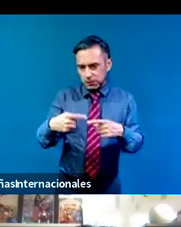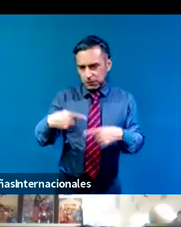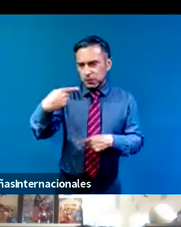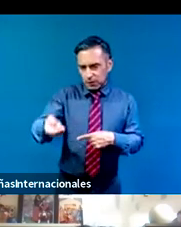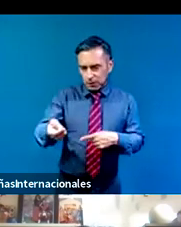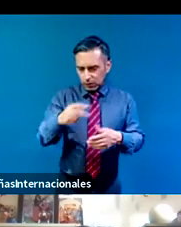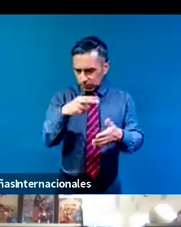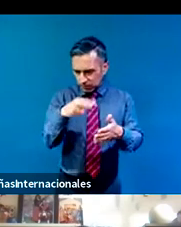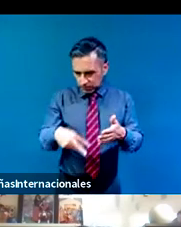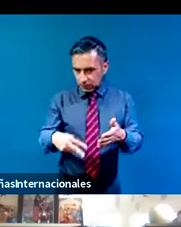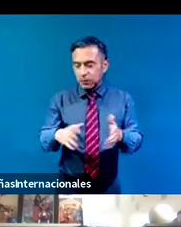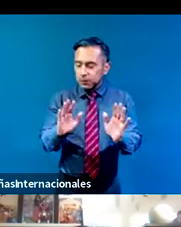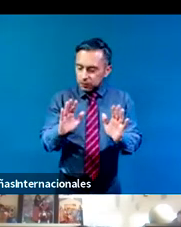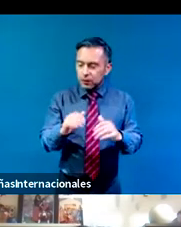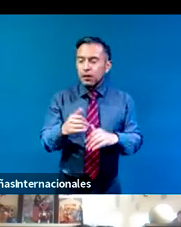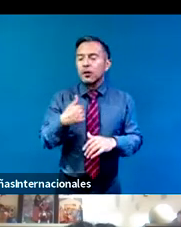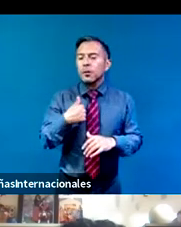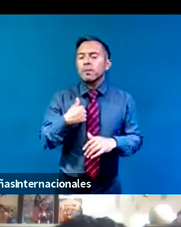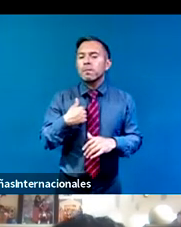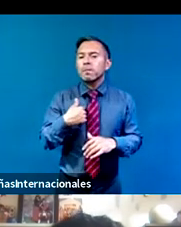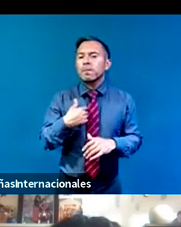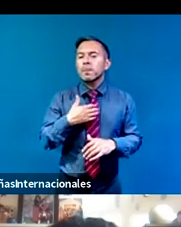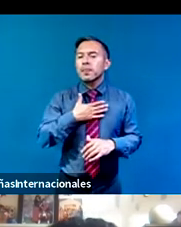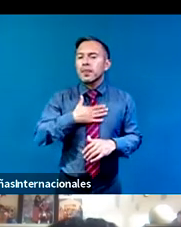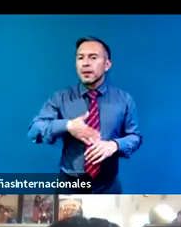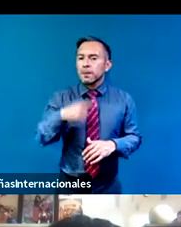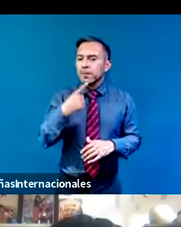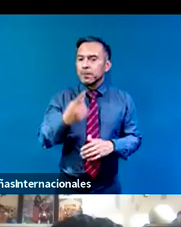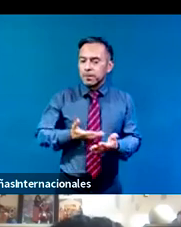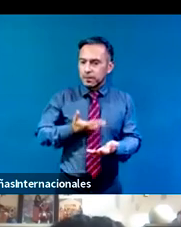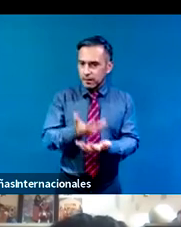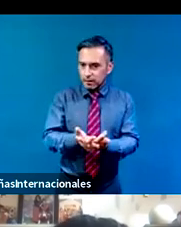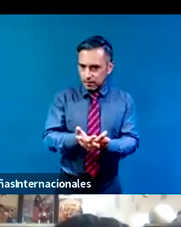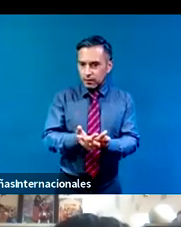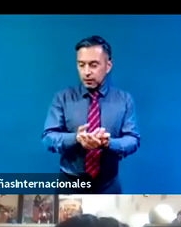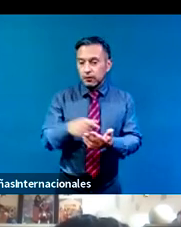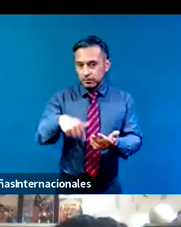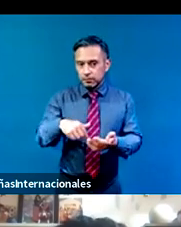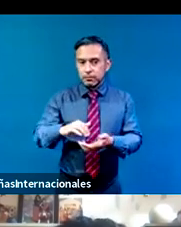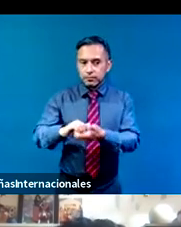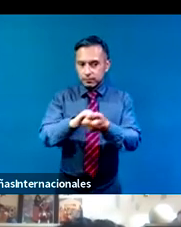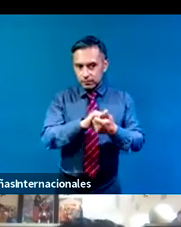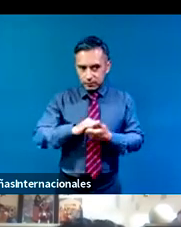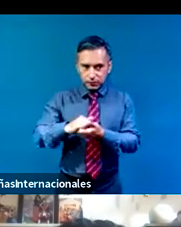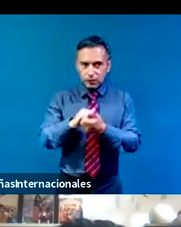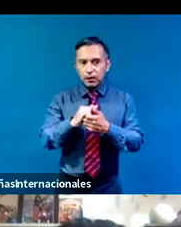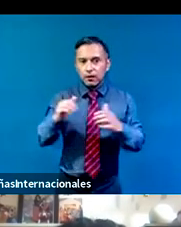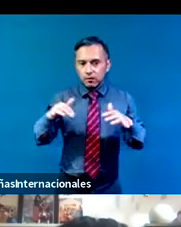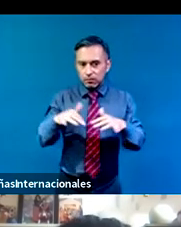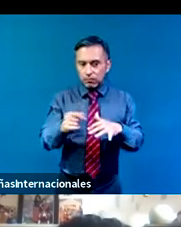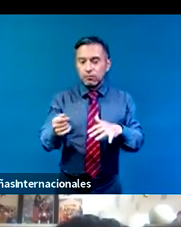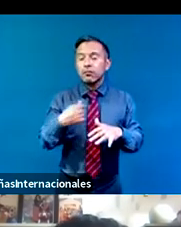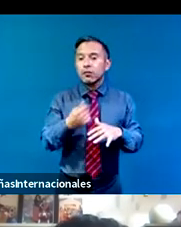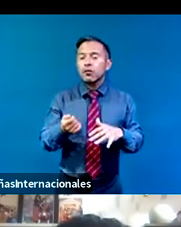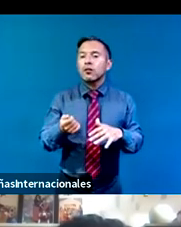that in this action coalition, we're trying to make a package. Not one single point of entry is going to be enough.